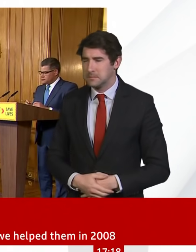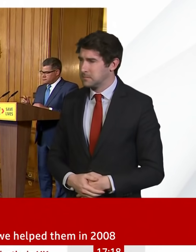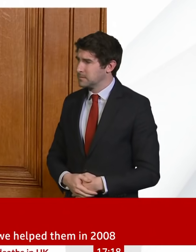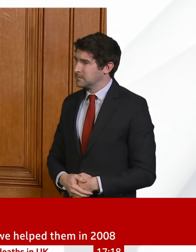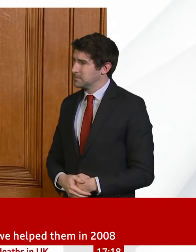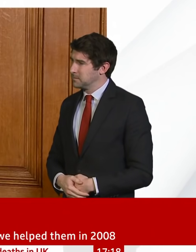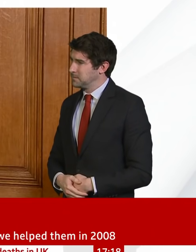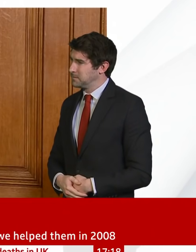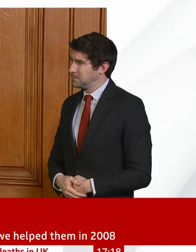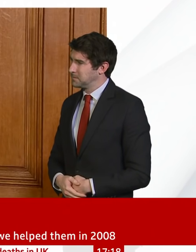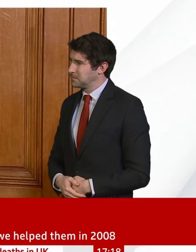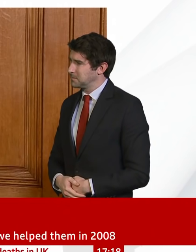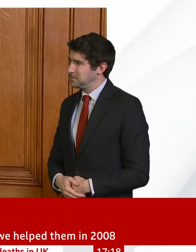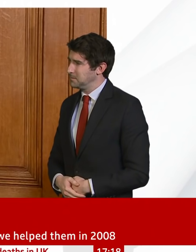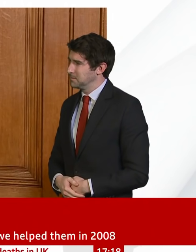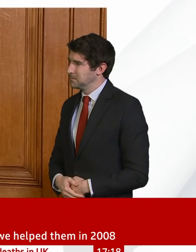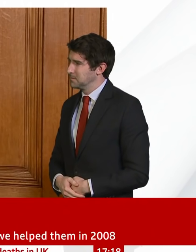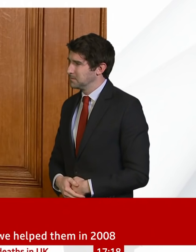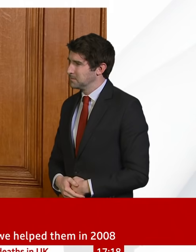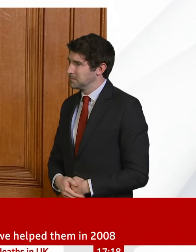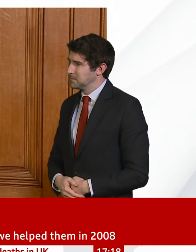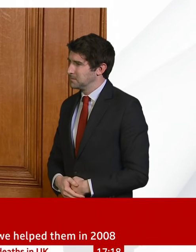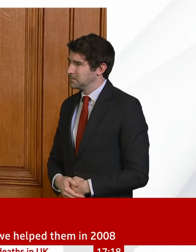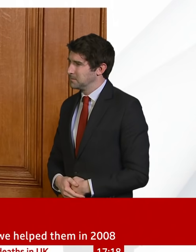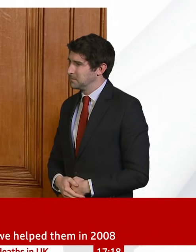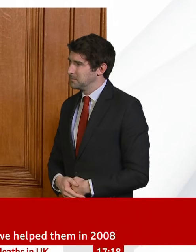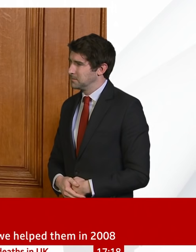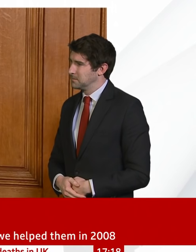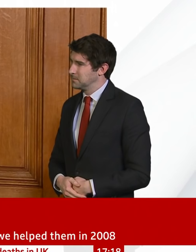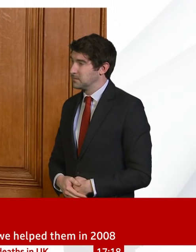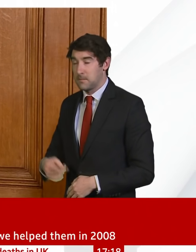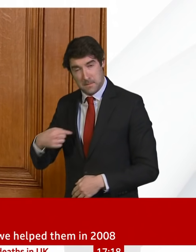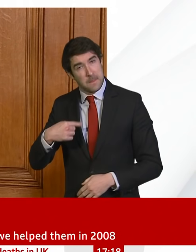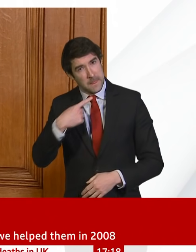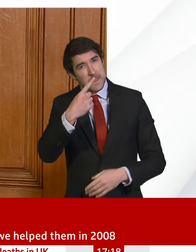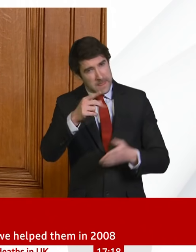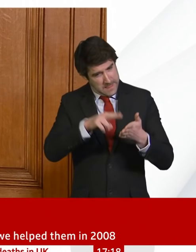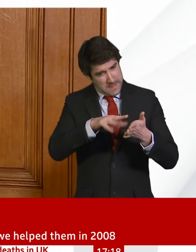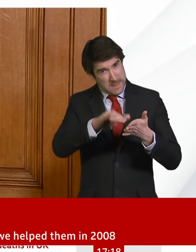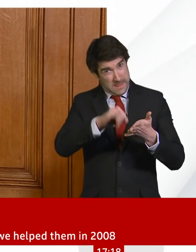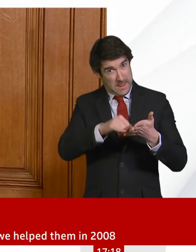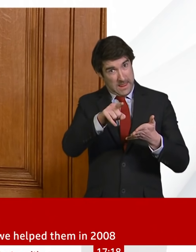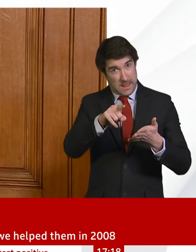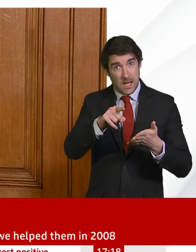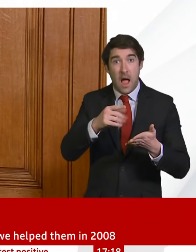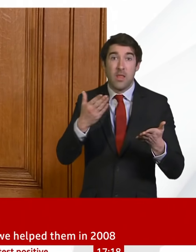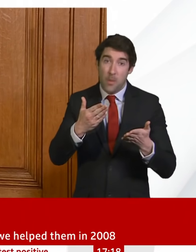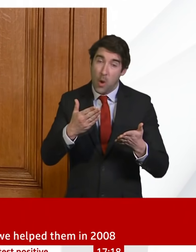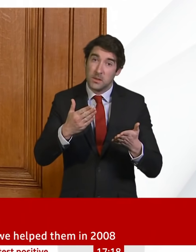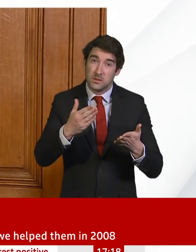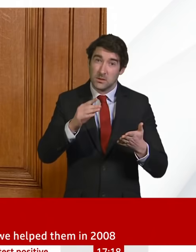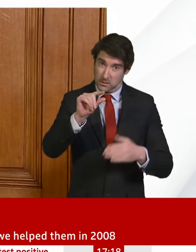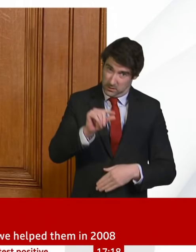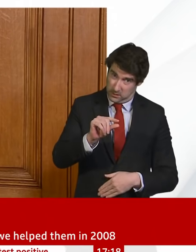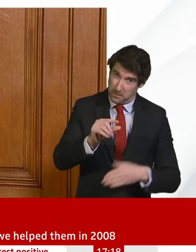the intention there, as I say, is to go from tens of thousands to hundreds of thousands. That will have to go on the basis of the